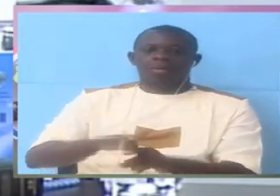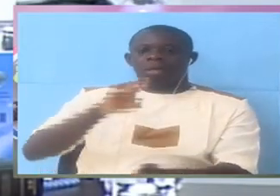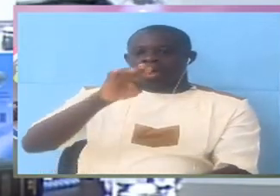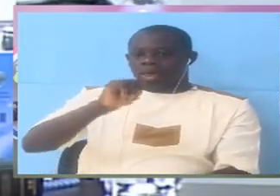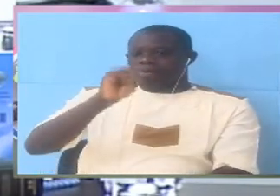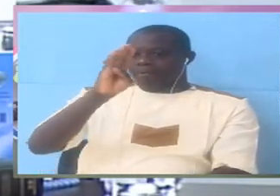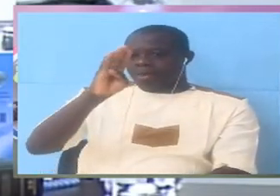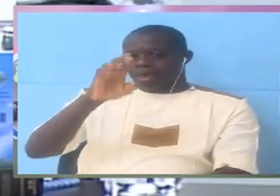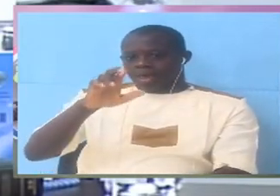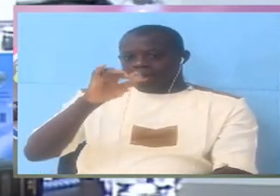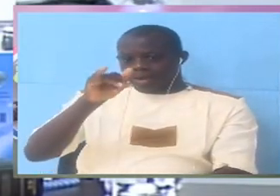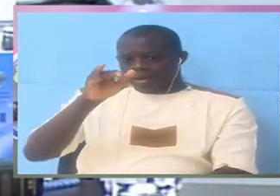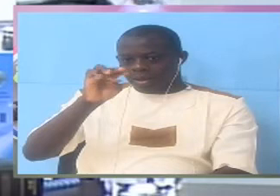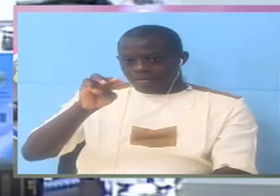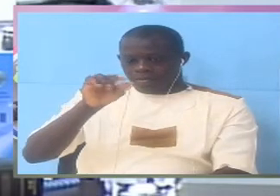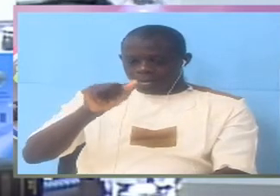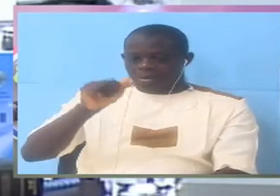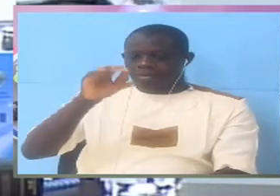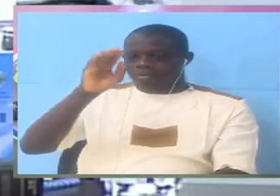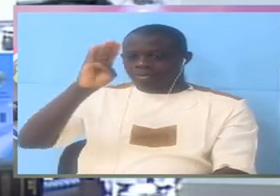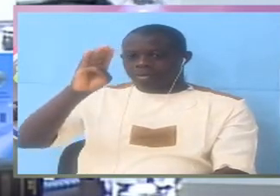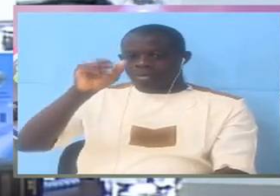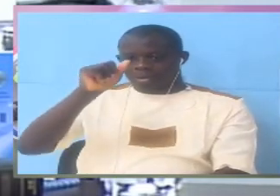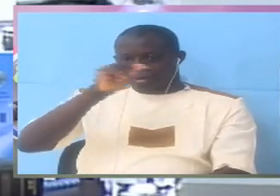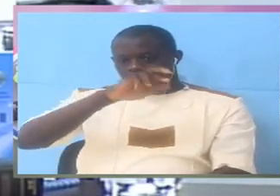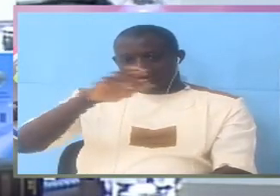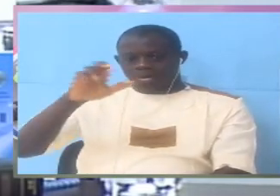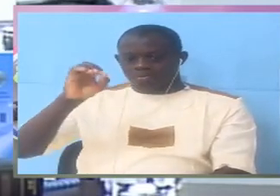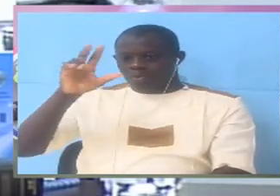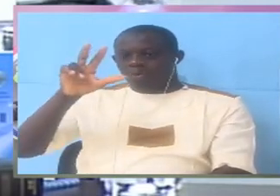Ibrahim Baro said he was stripped naked.